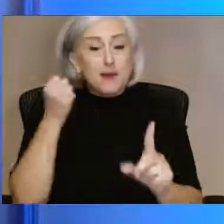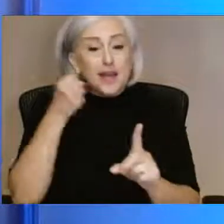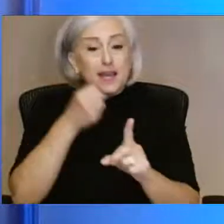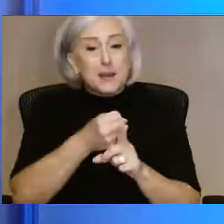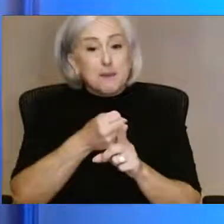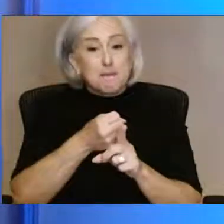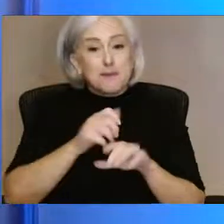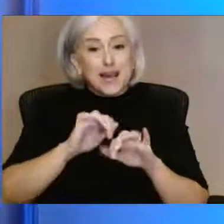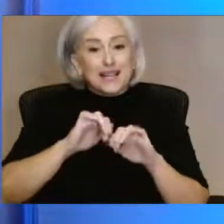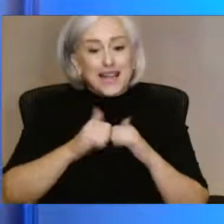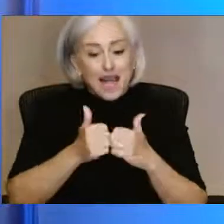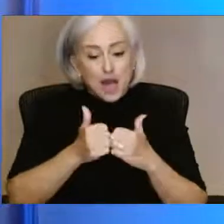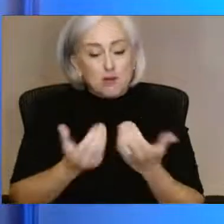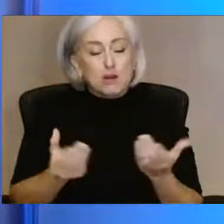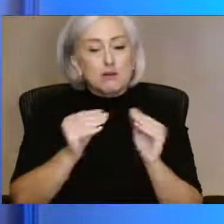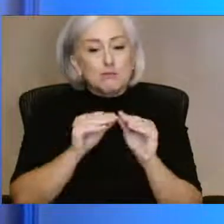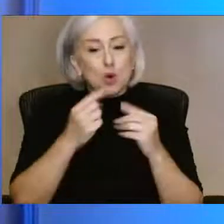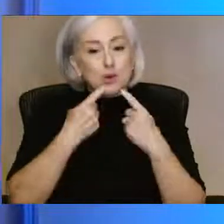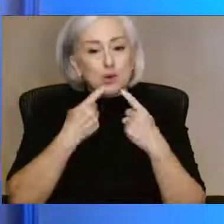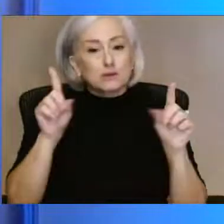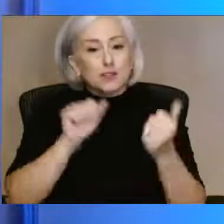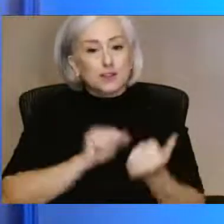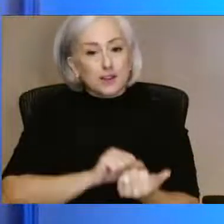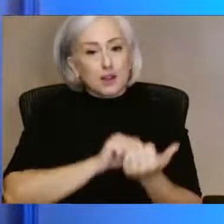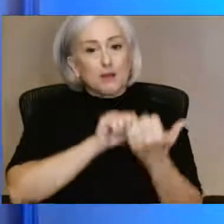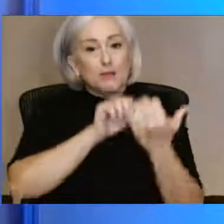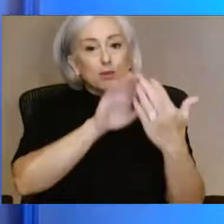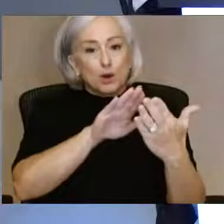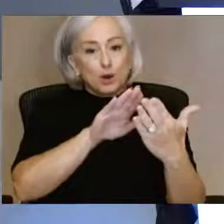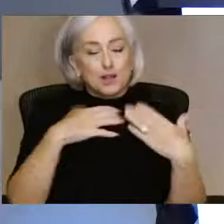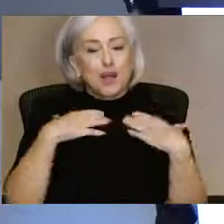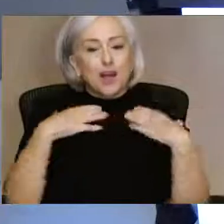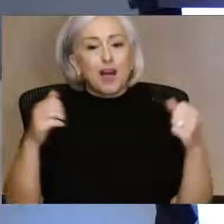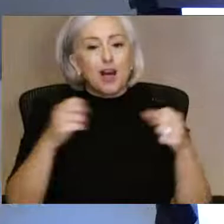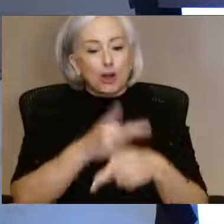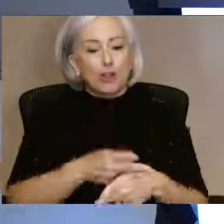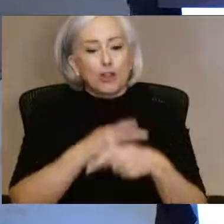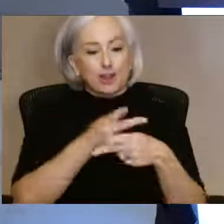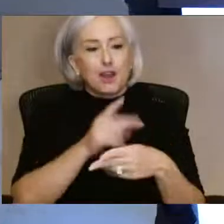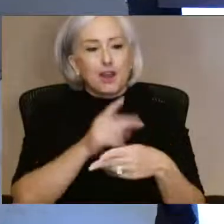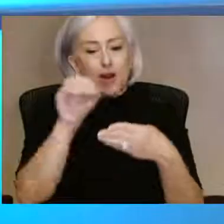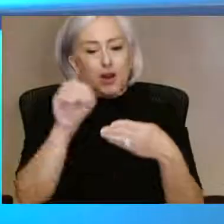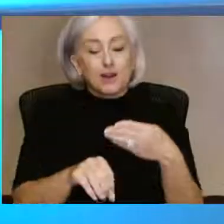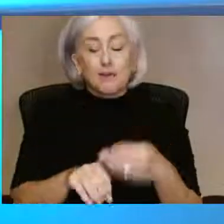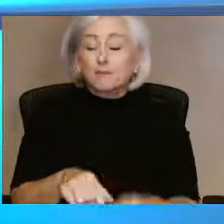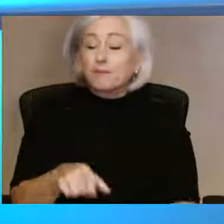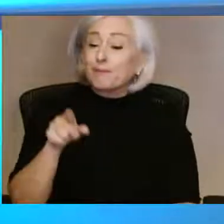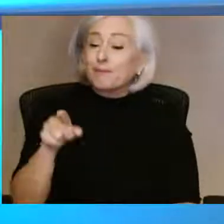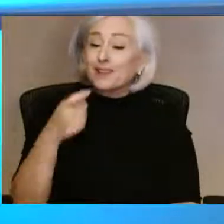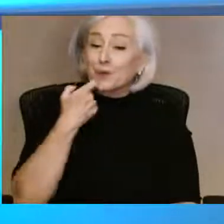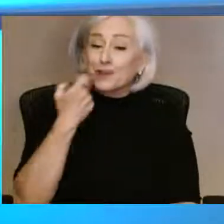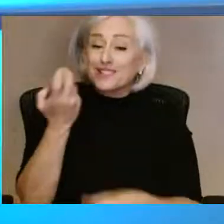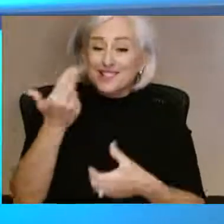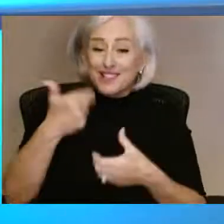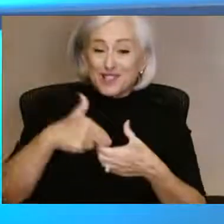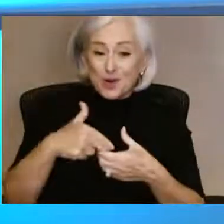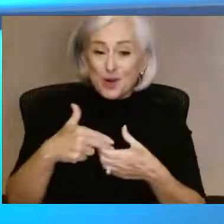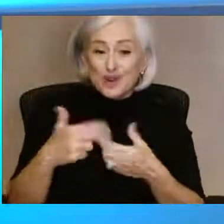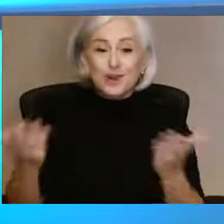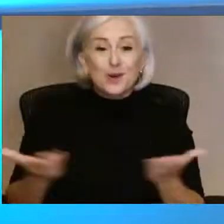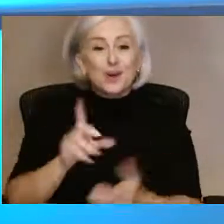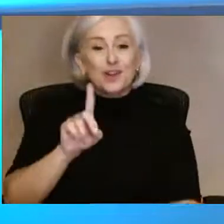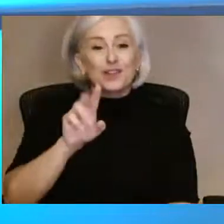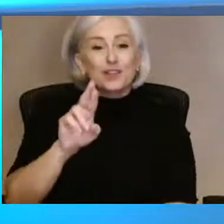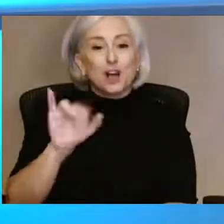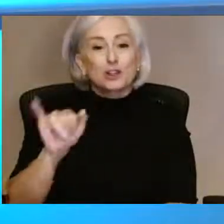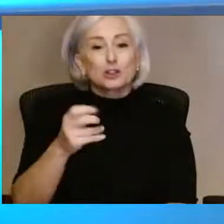more successfully approach these healthcare outcomes. Mm-hmm. So if you're just joining us, we're here with Dr. Jennifer Gerton, an